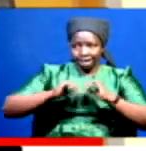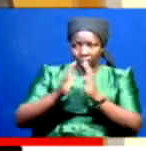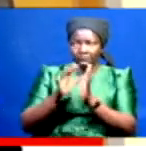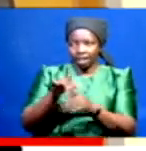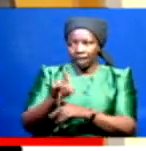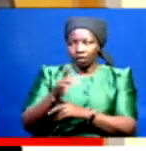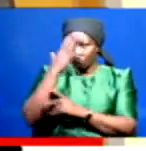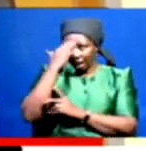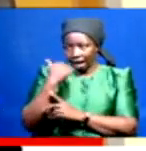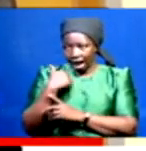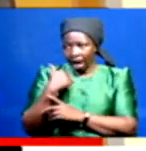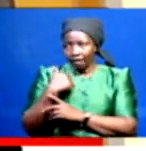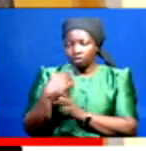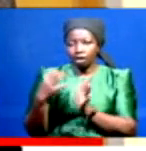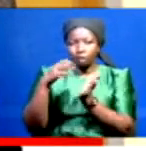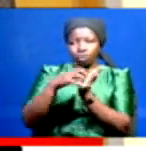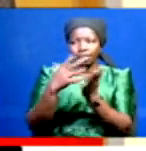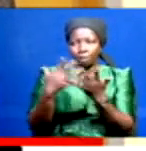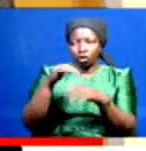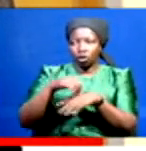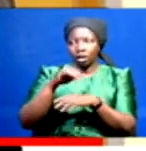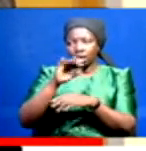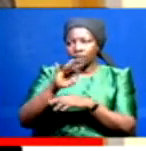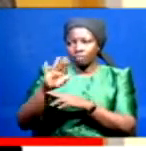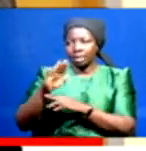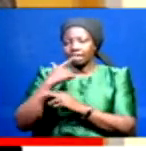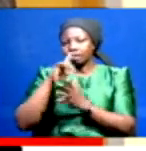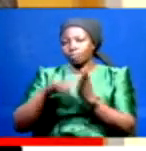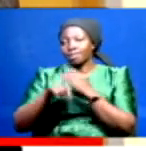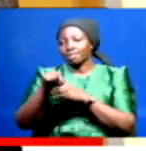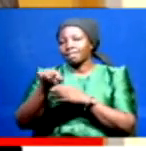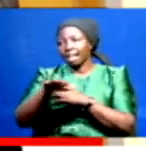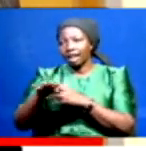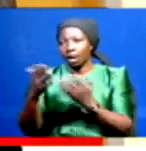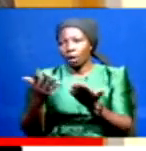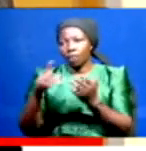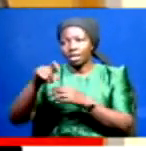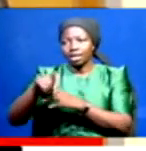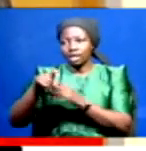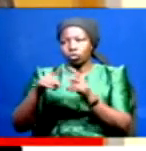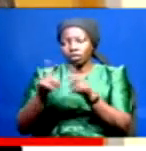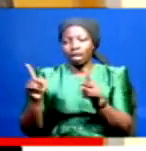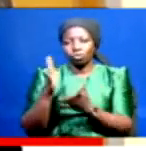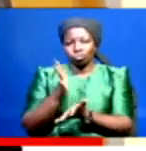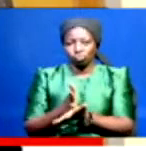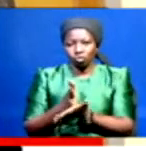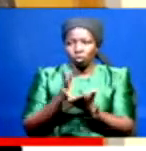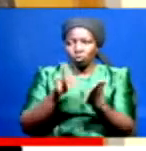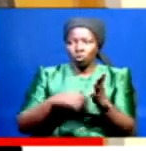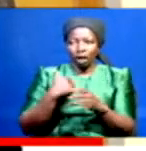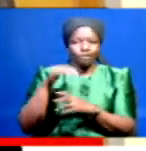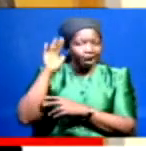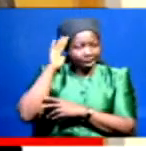Facebook and said, I guess this is where we need to start. Because Much as what I've heard Bishop say